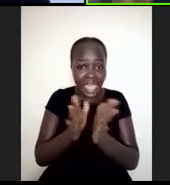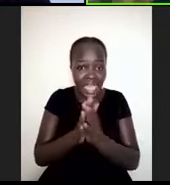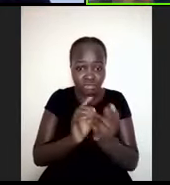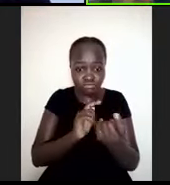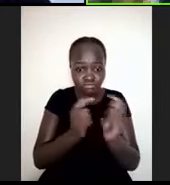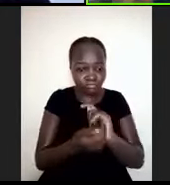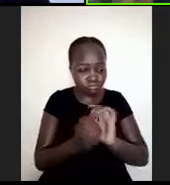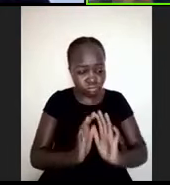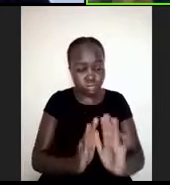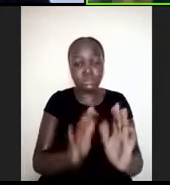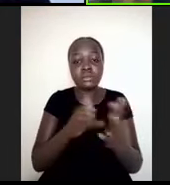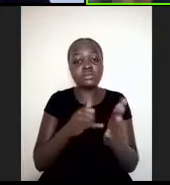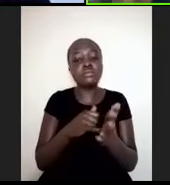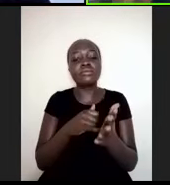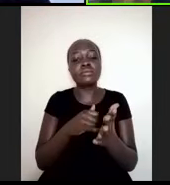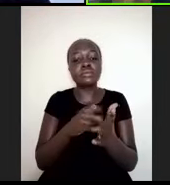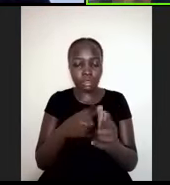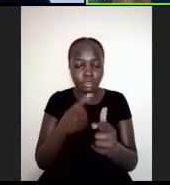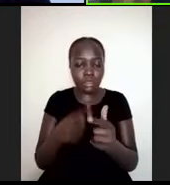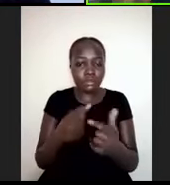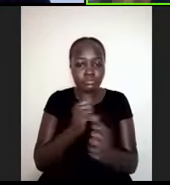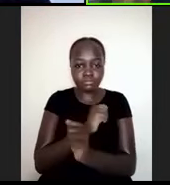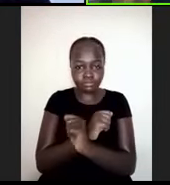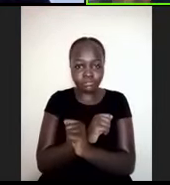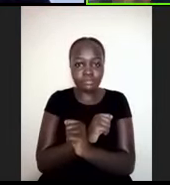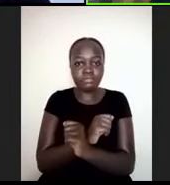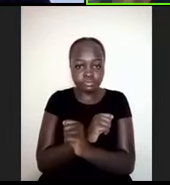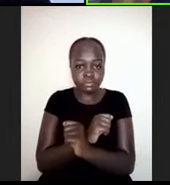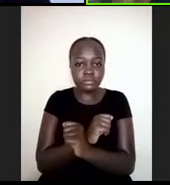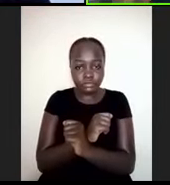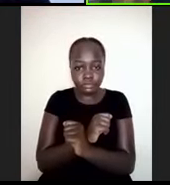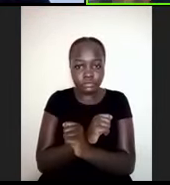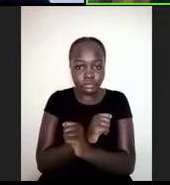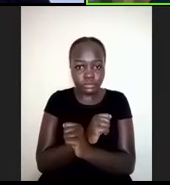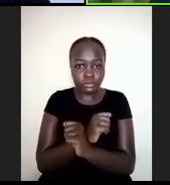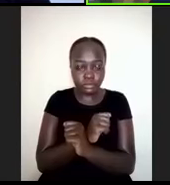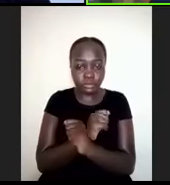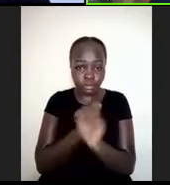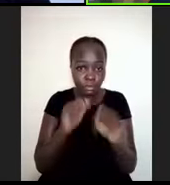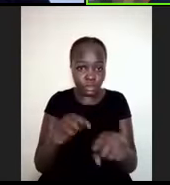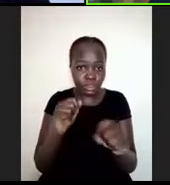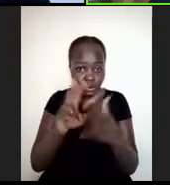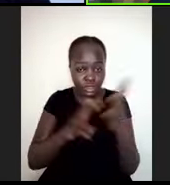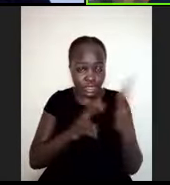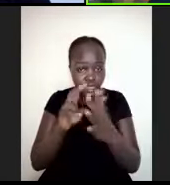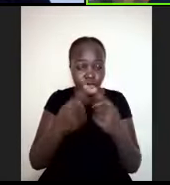it, then you're safe. And this you can read from